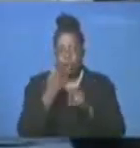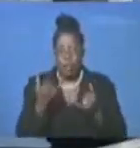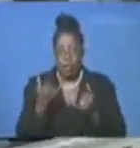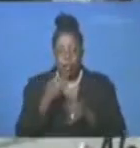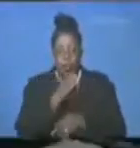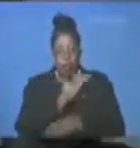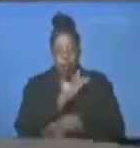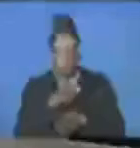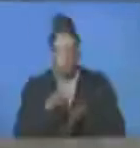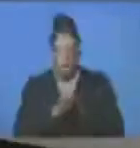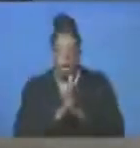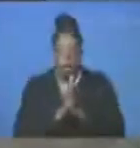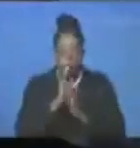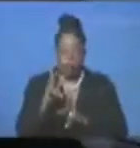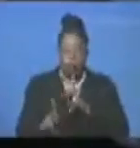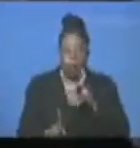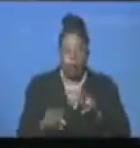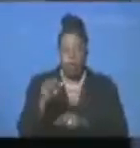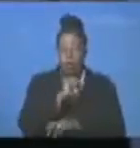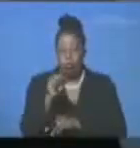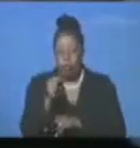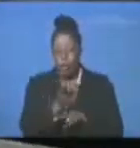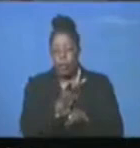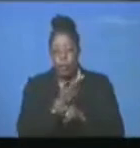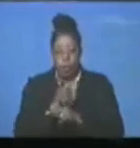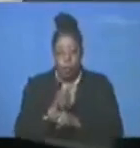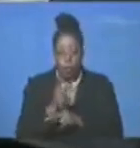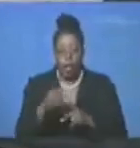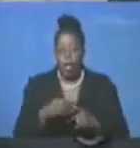are urging members of the motoring public to drive with caution and care,